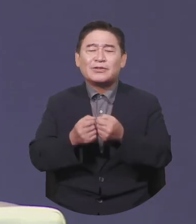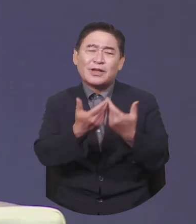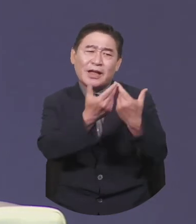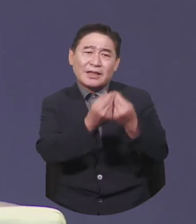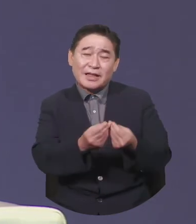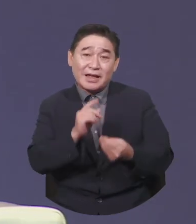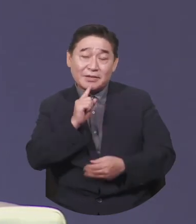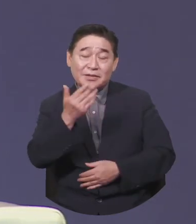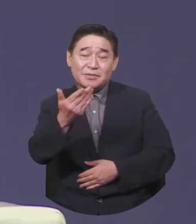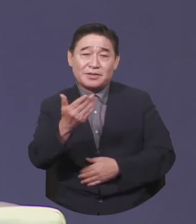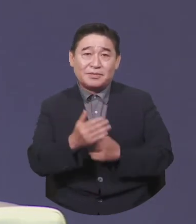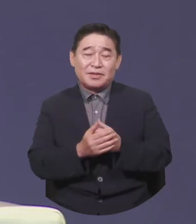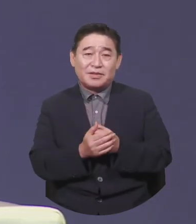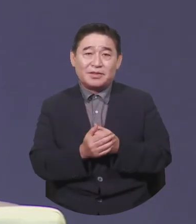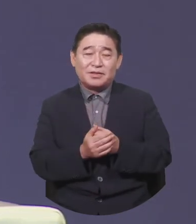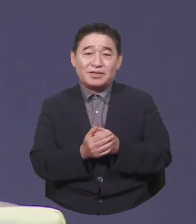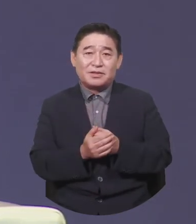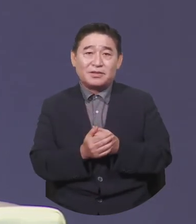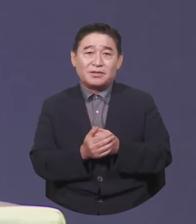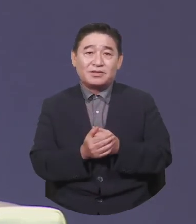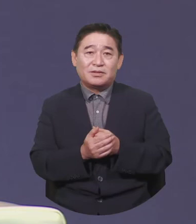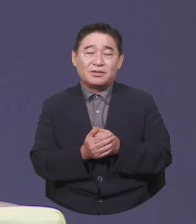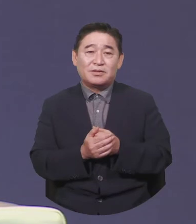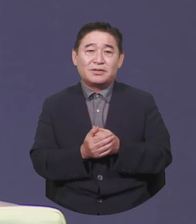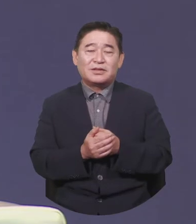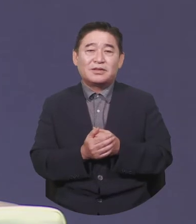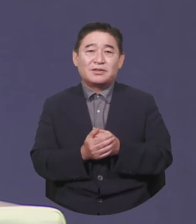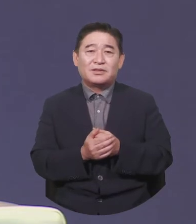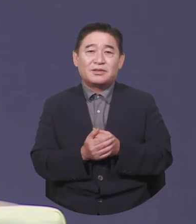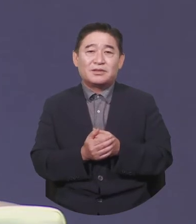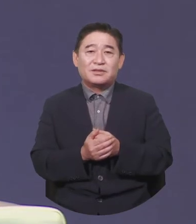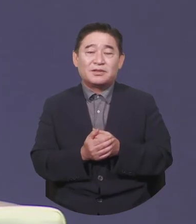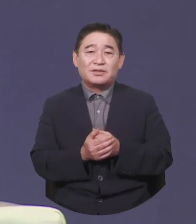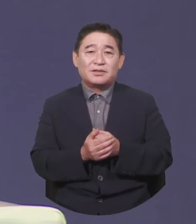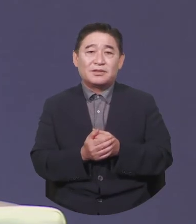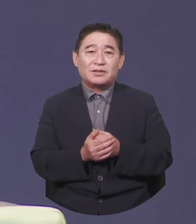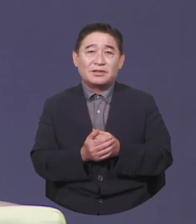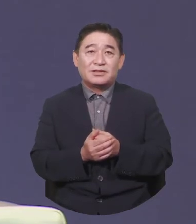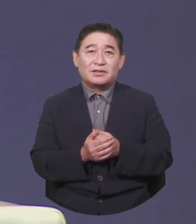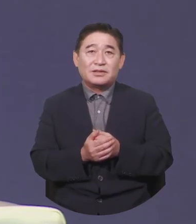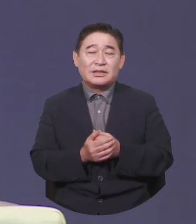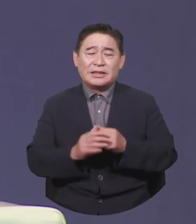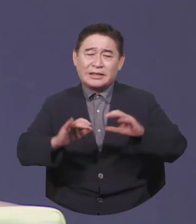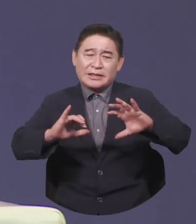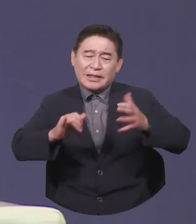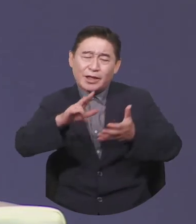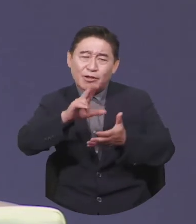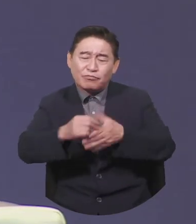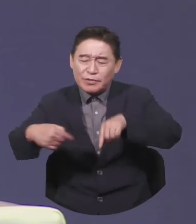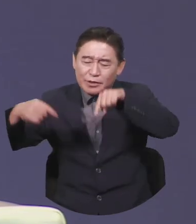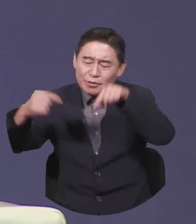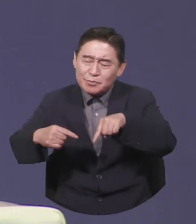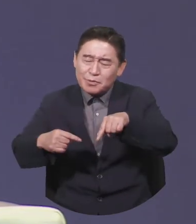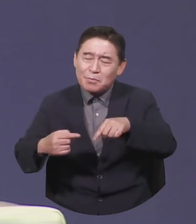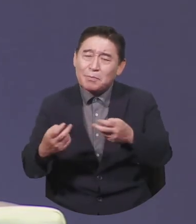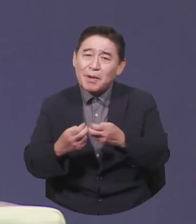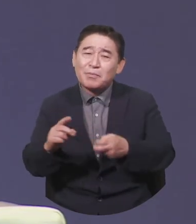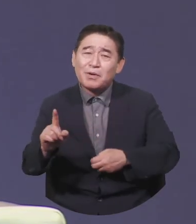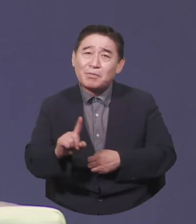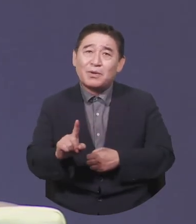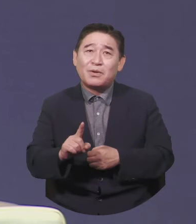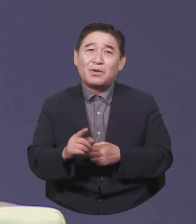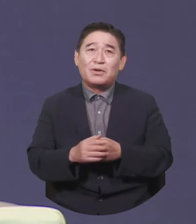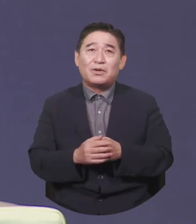we coordinate the global and the local. Yeah. And first, we have a global challenge, which is the climate challenge.